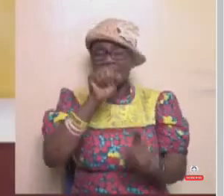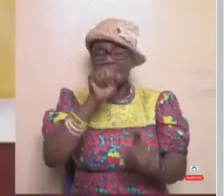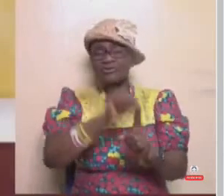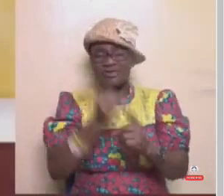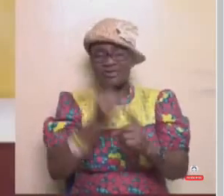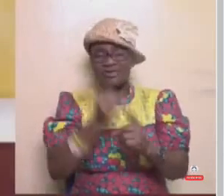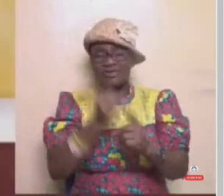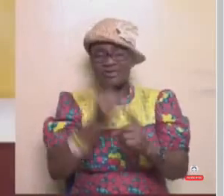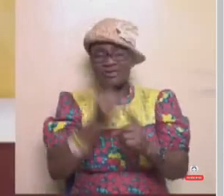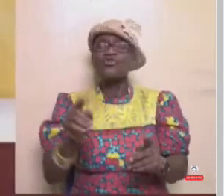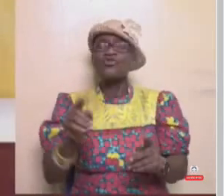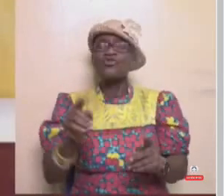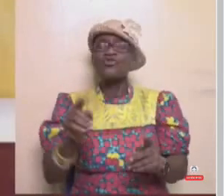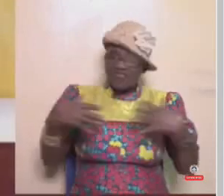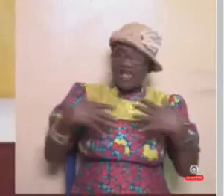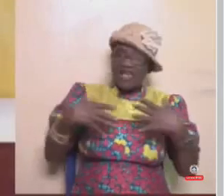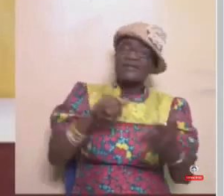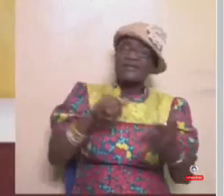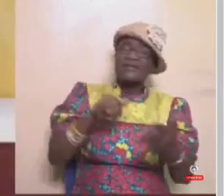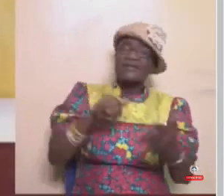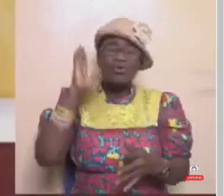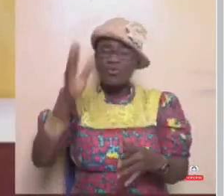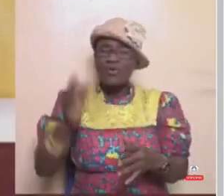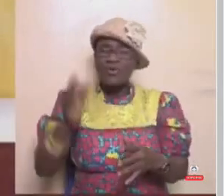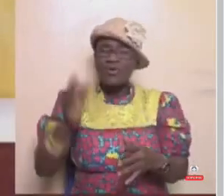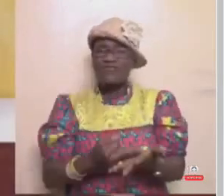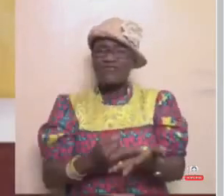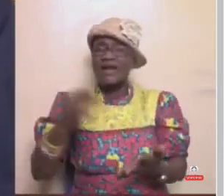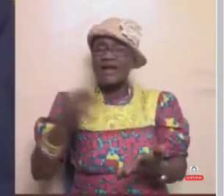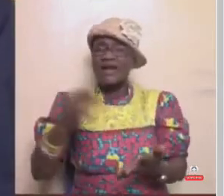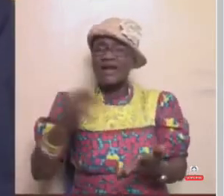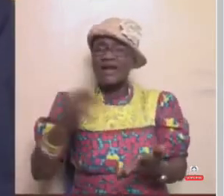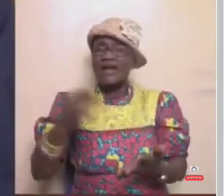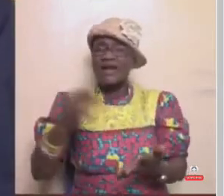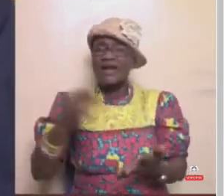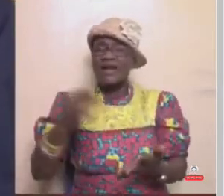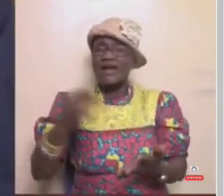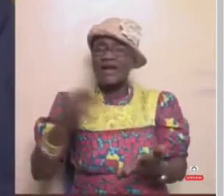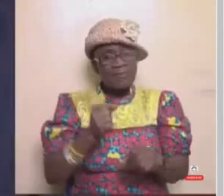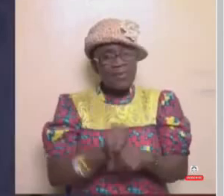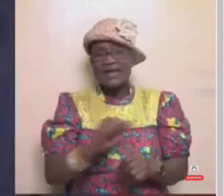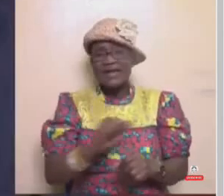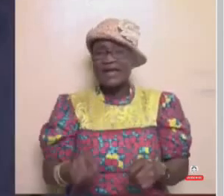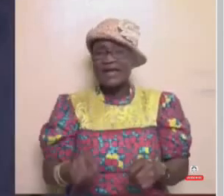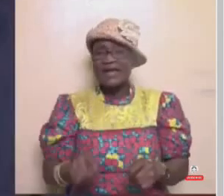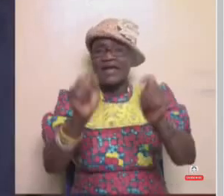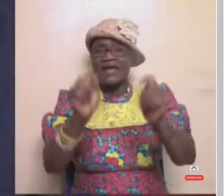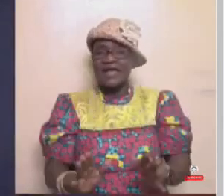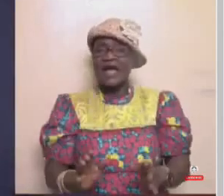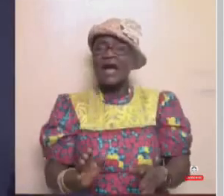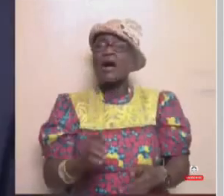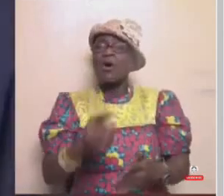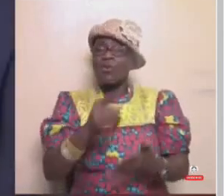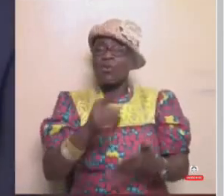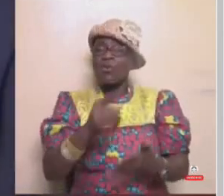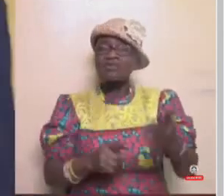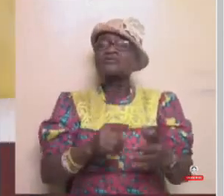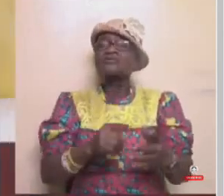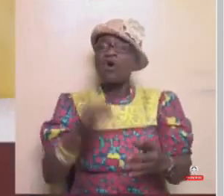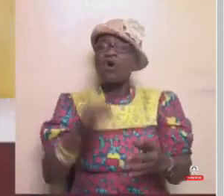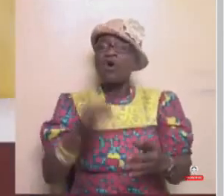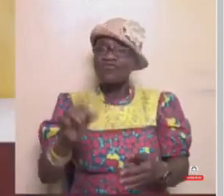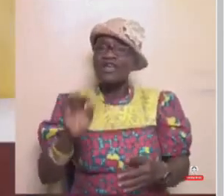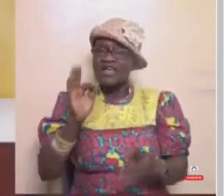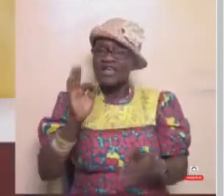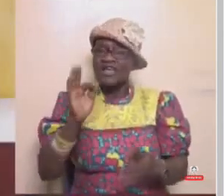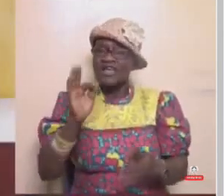fail, you don't make a trial. What if you try and you succeed? Fear is one